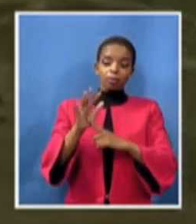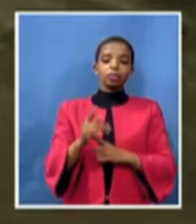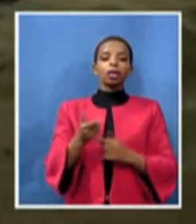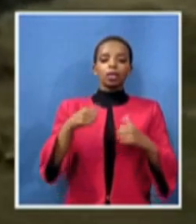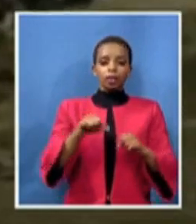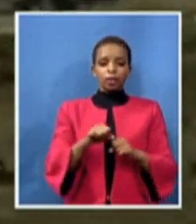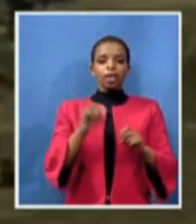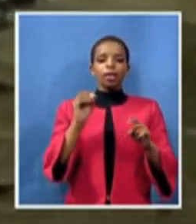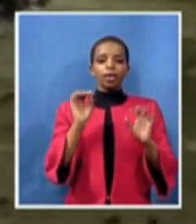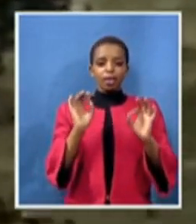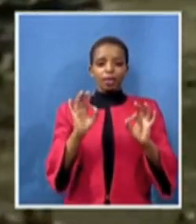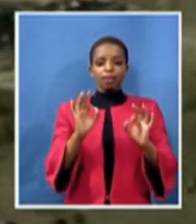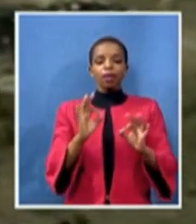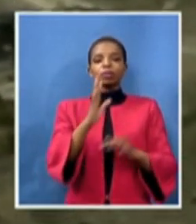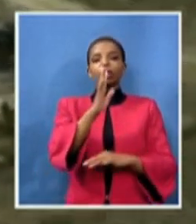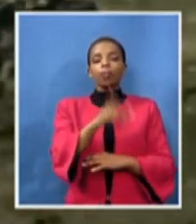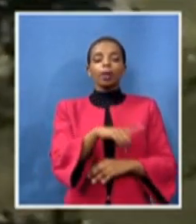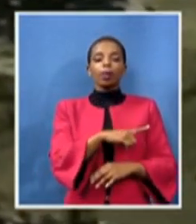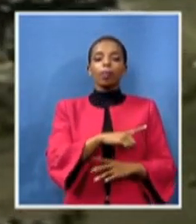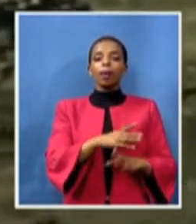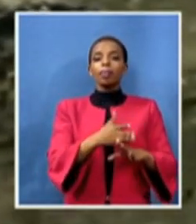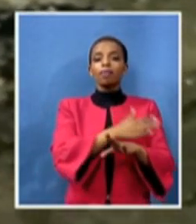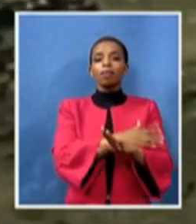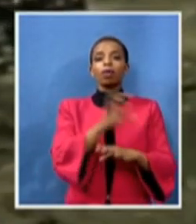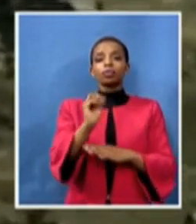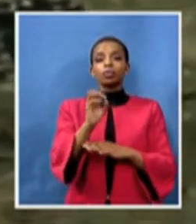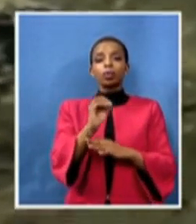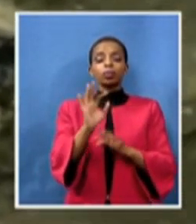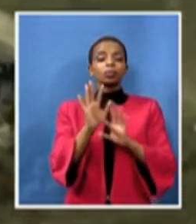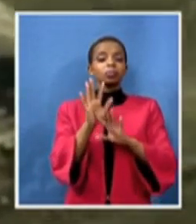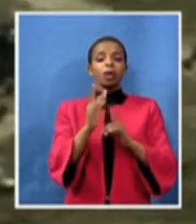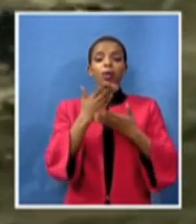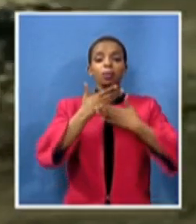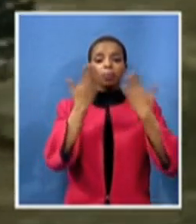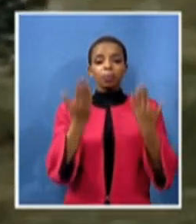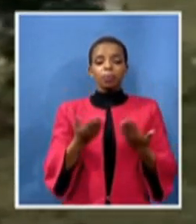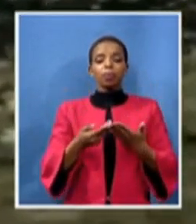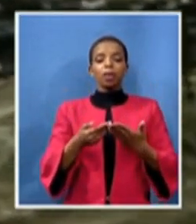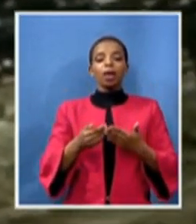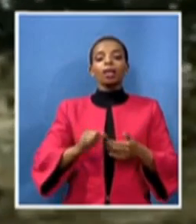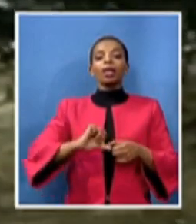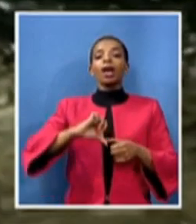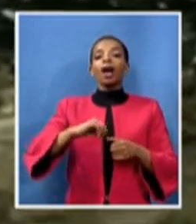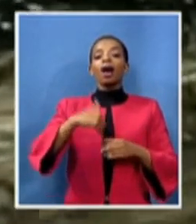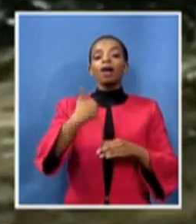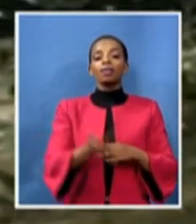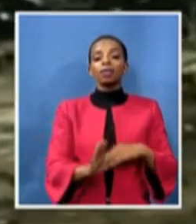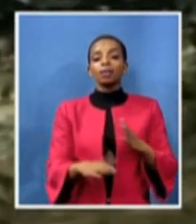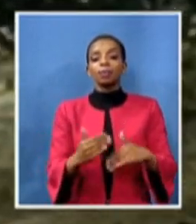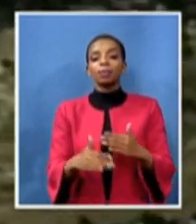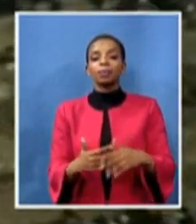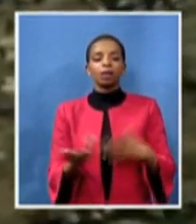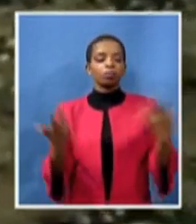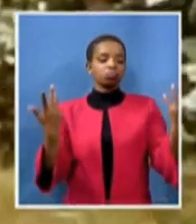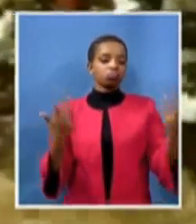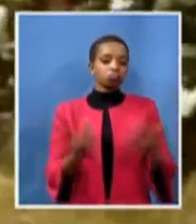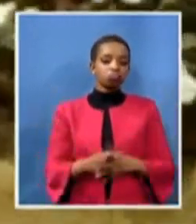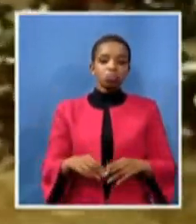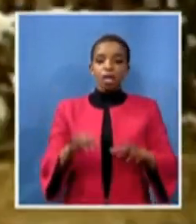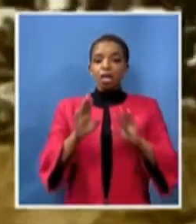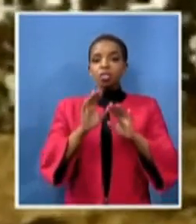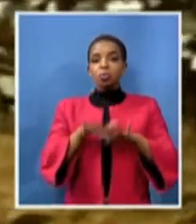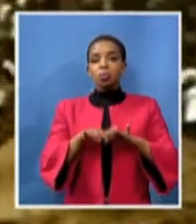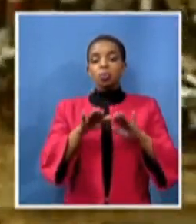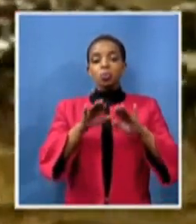The rest is history. As the students' protest in Soweto galvanized efforts against oppression that